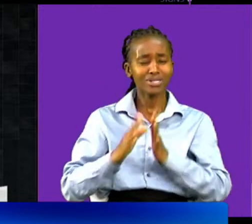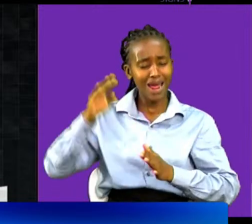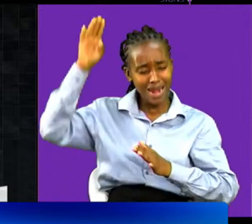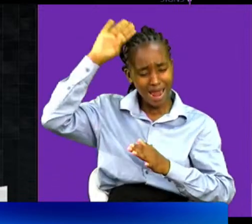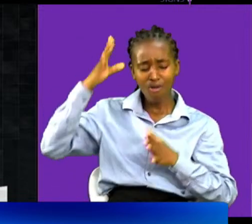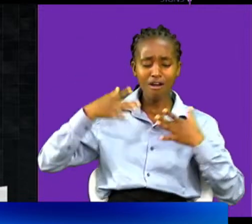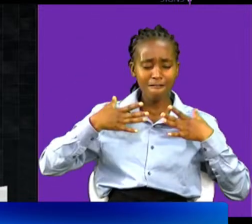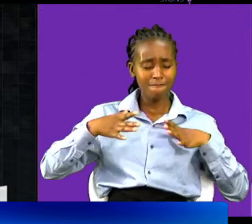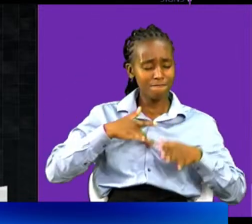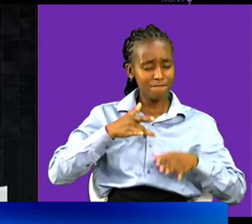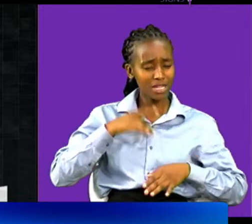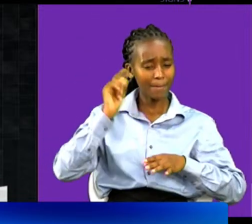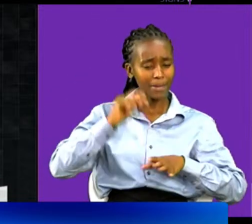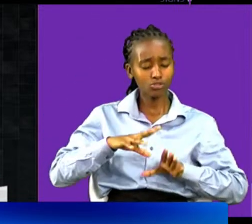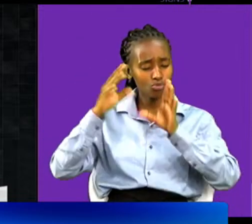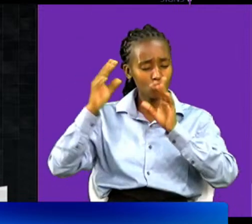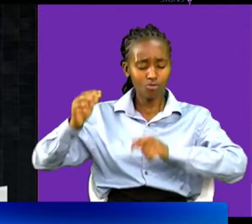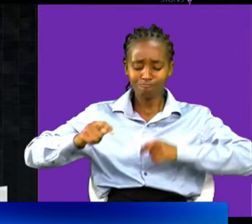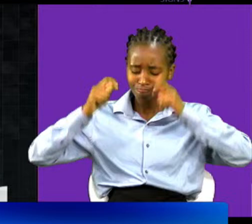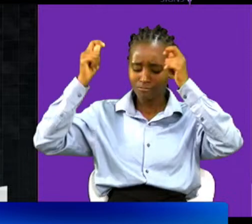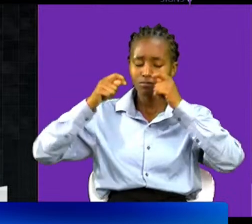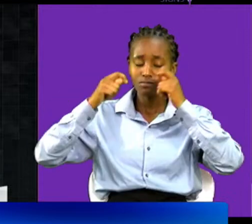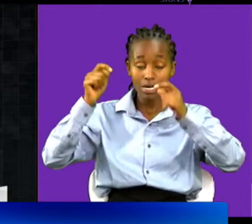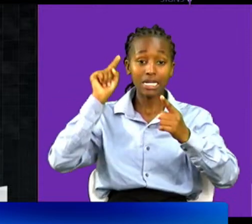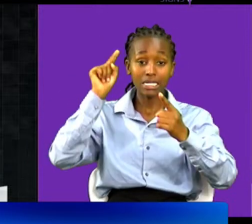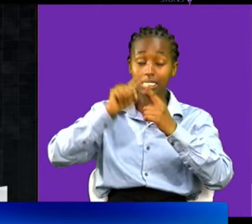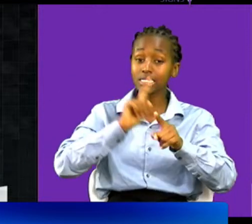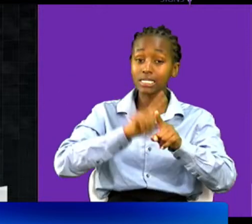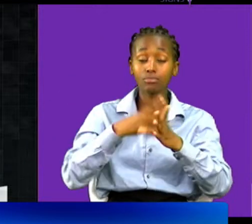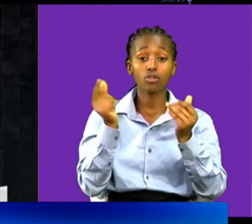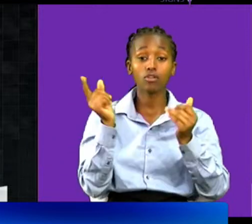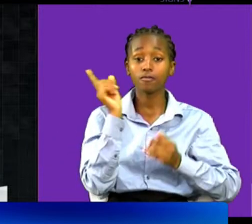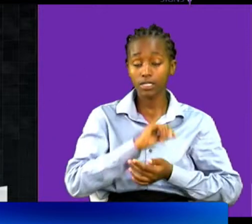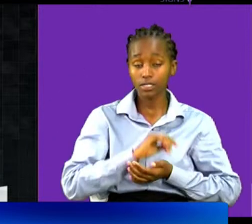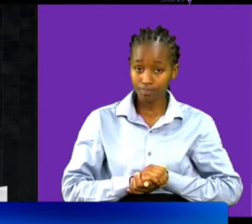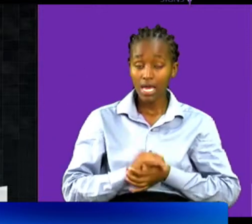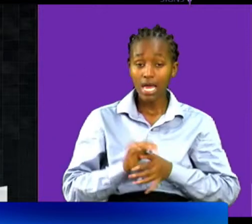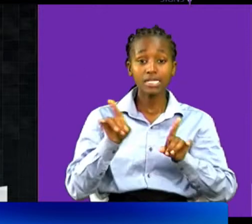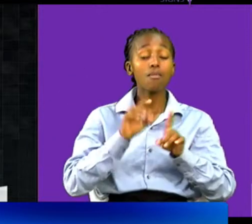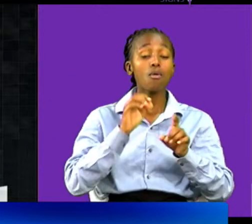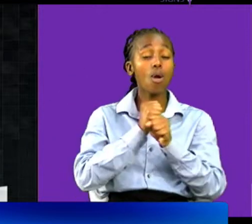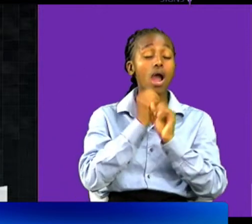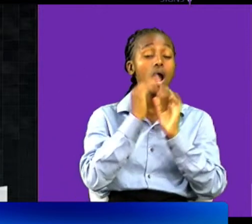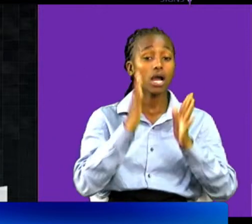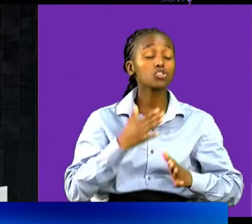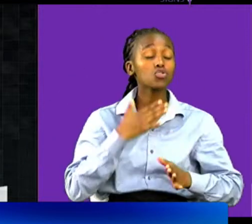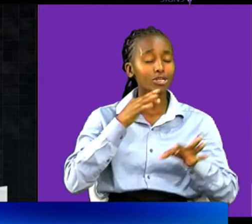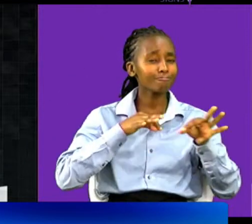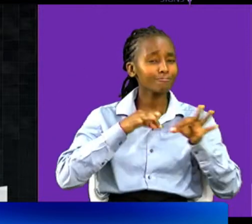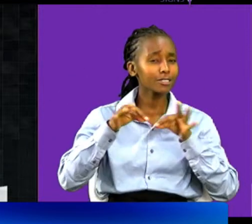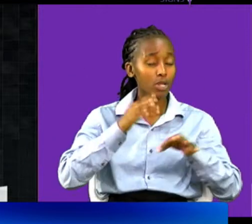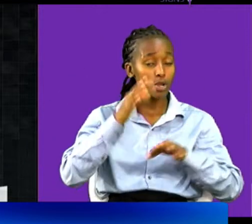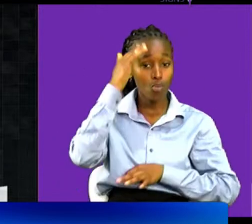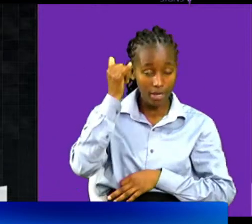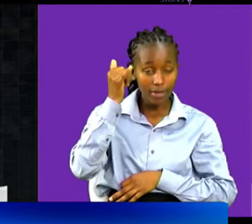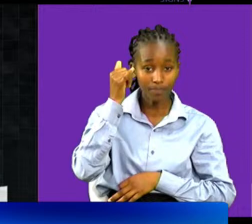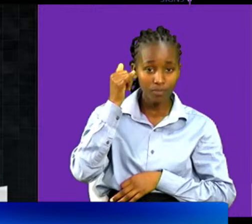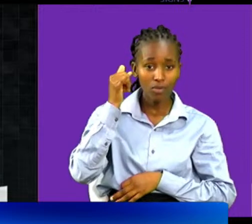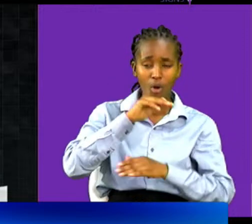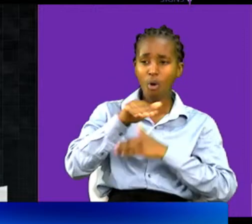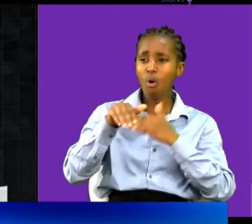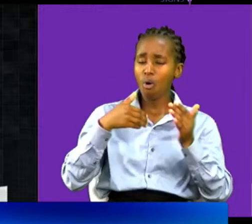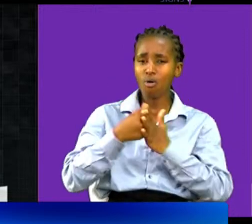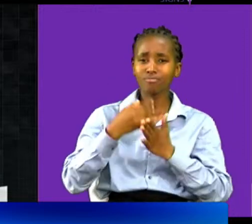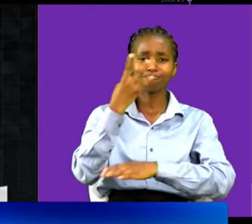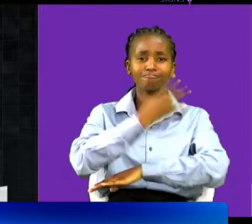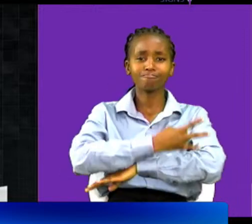work until their plight is heard. The workers also want an explanation as to why medical